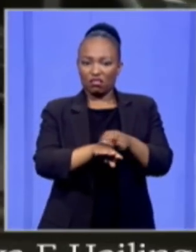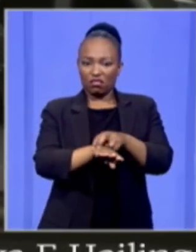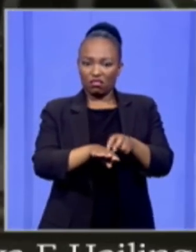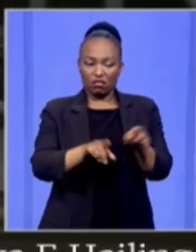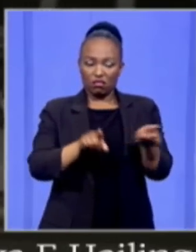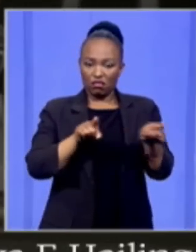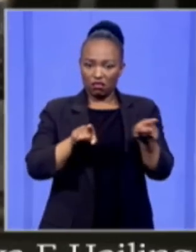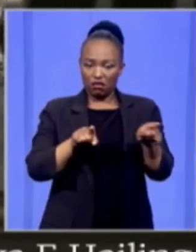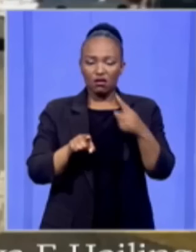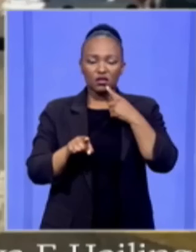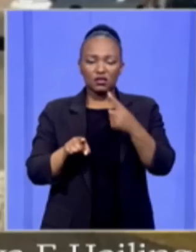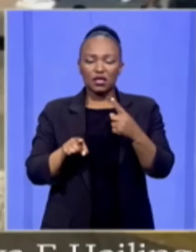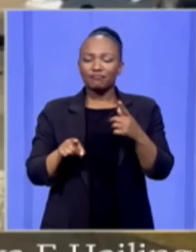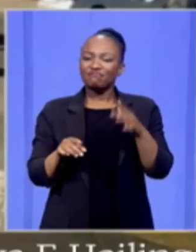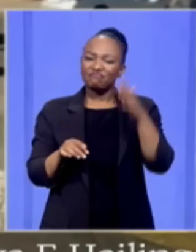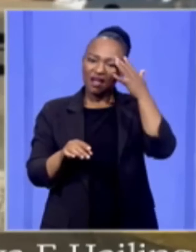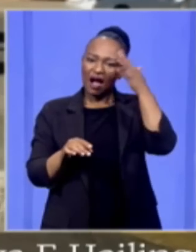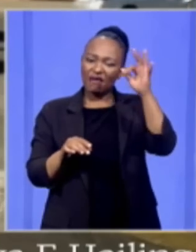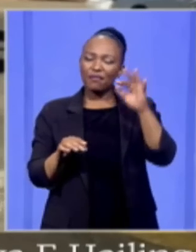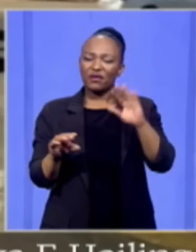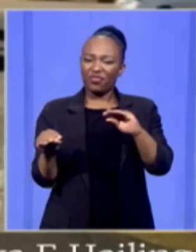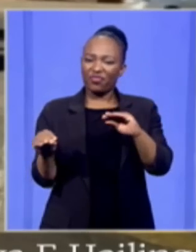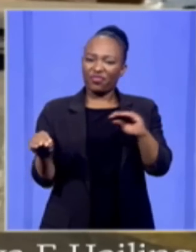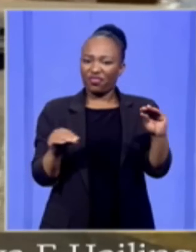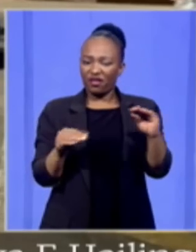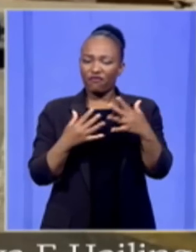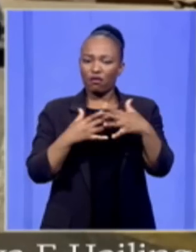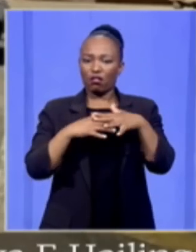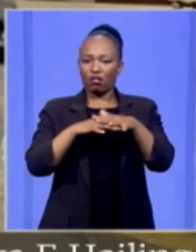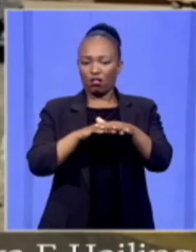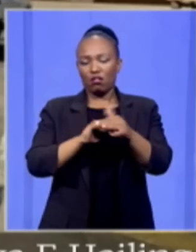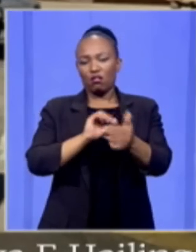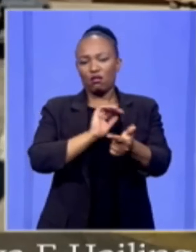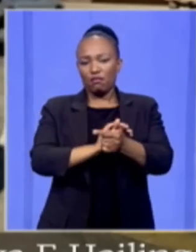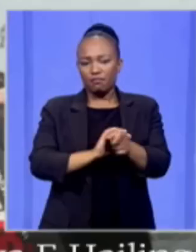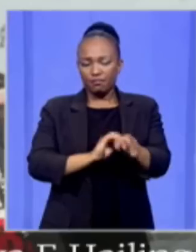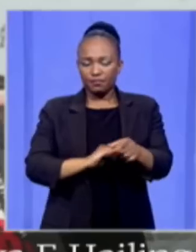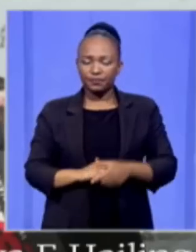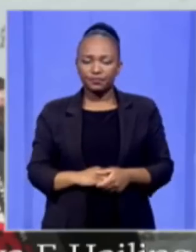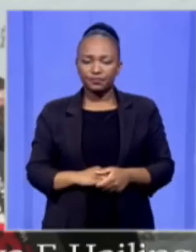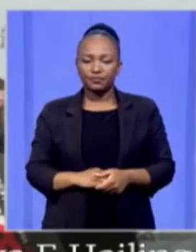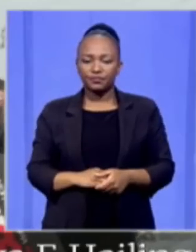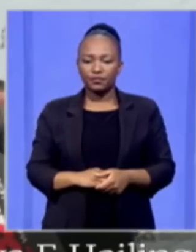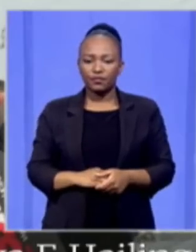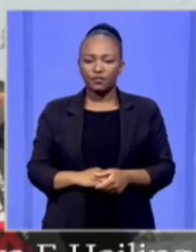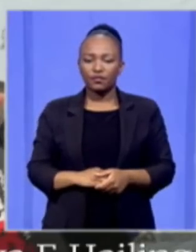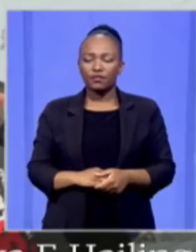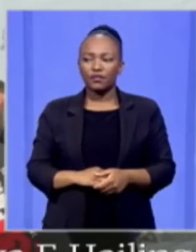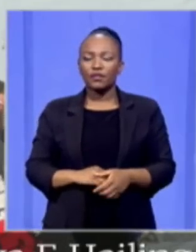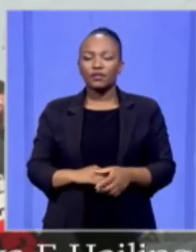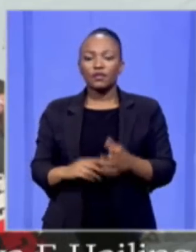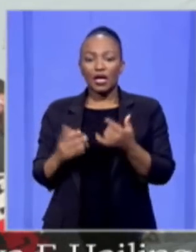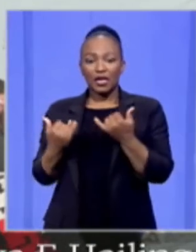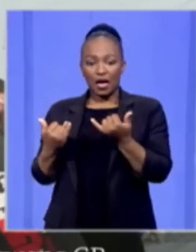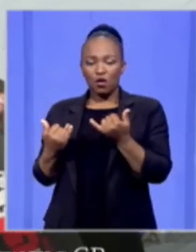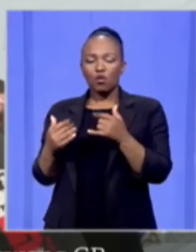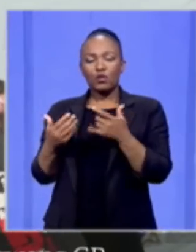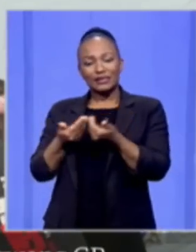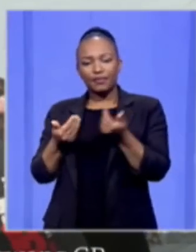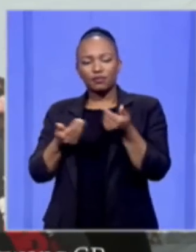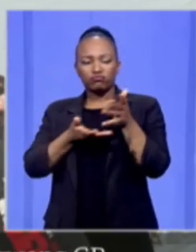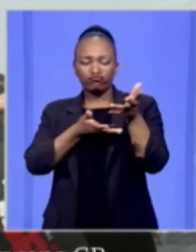gore puso e goga maoto mo go diragatseng melao eo. We are having engagement with them now separately